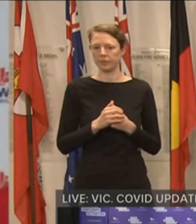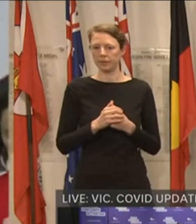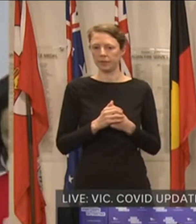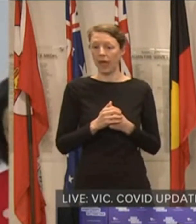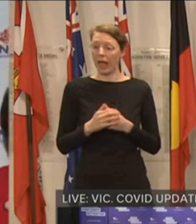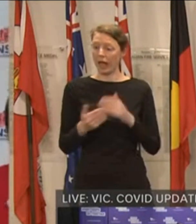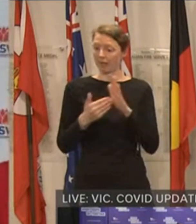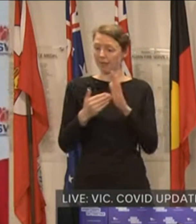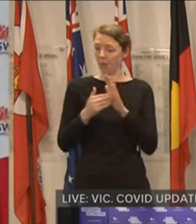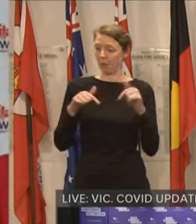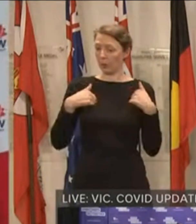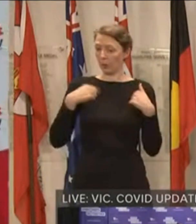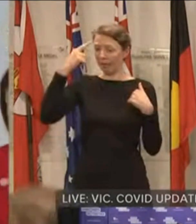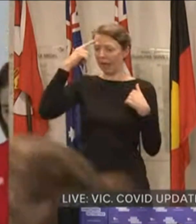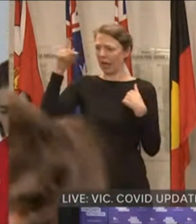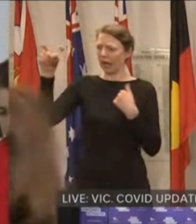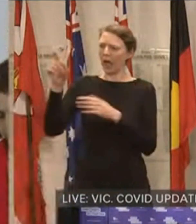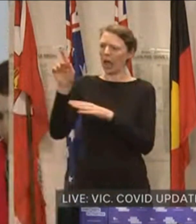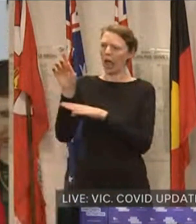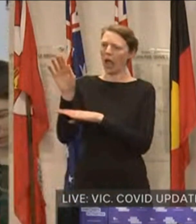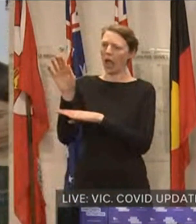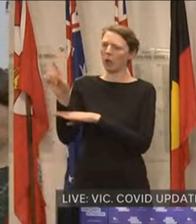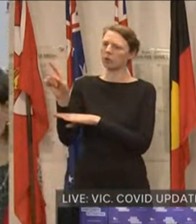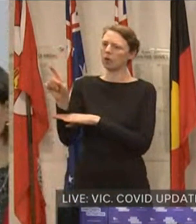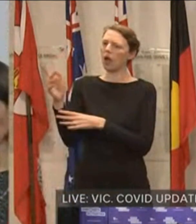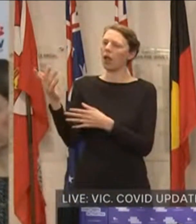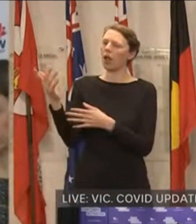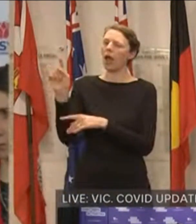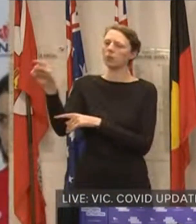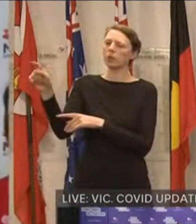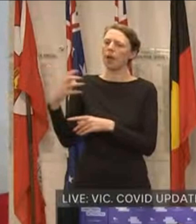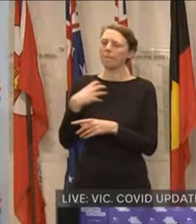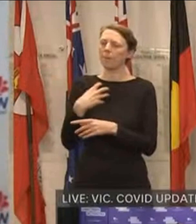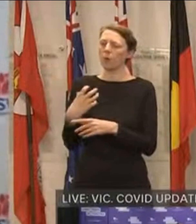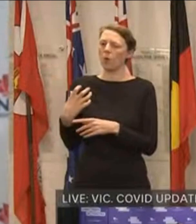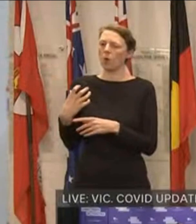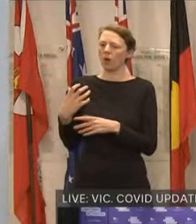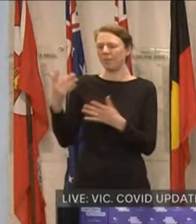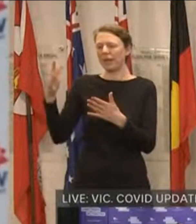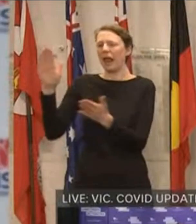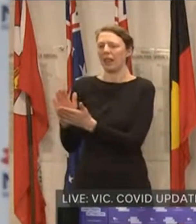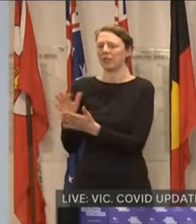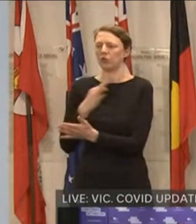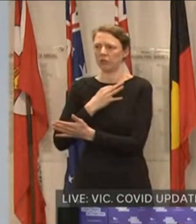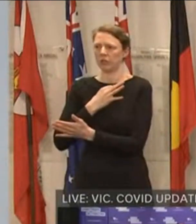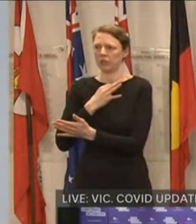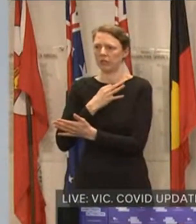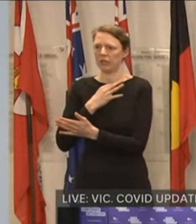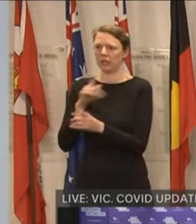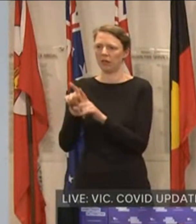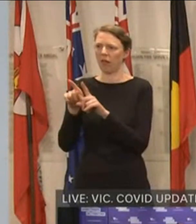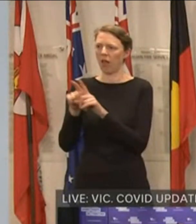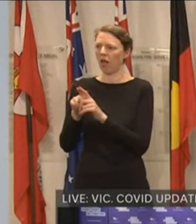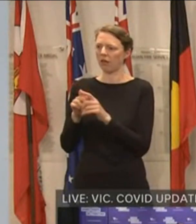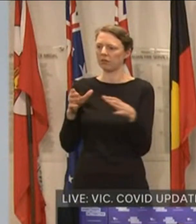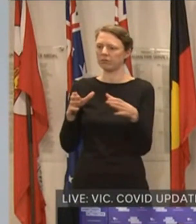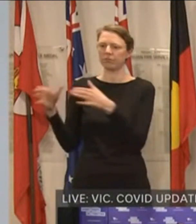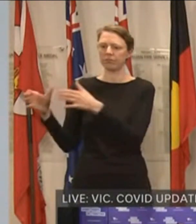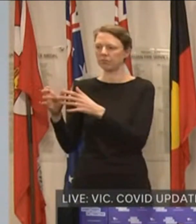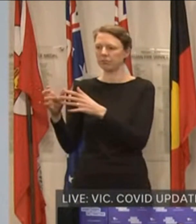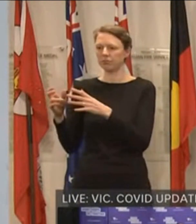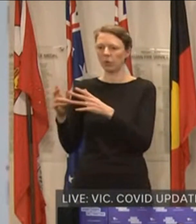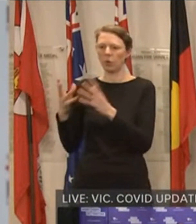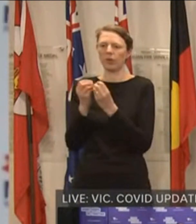it a 300 cap on the venue? Because obviously a lot of them can take thousands. Yeah, so we're working with the clubs, but